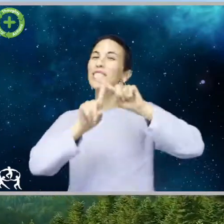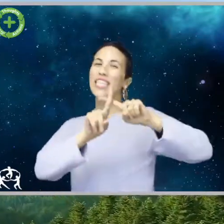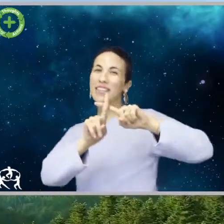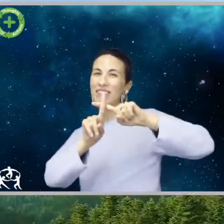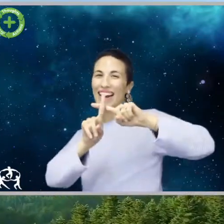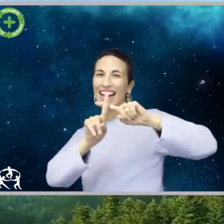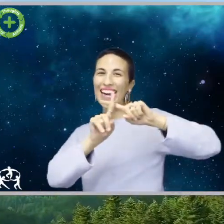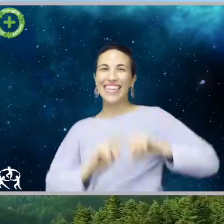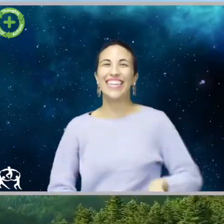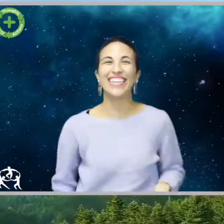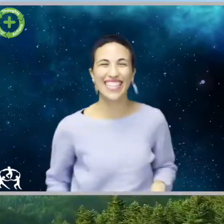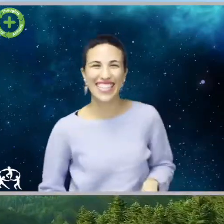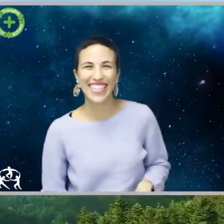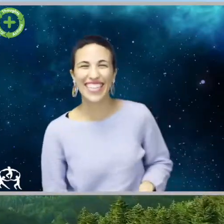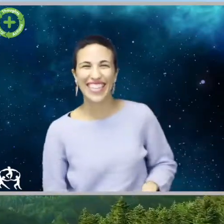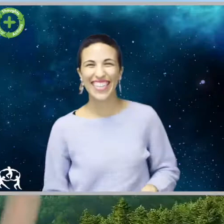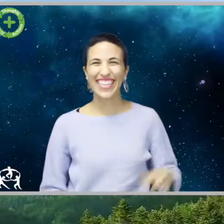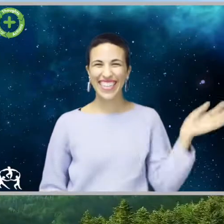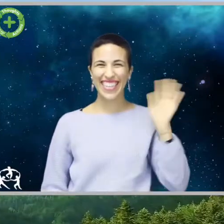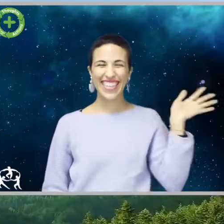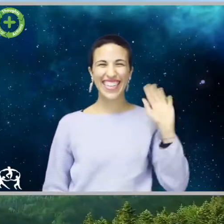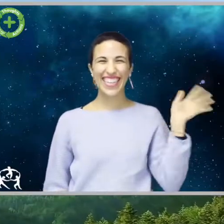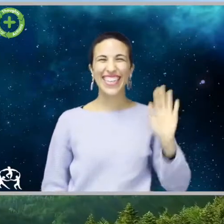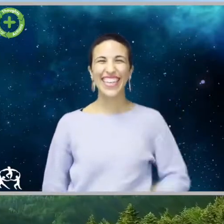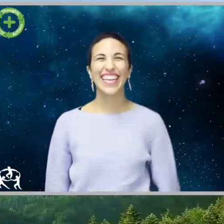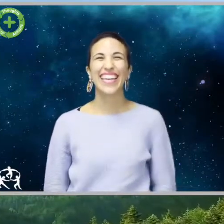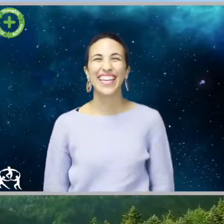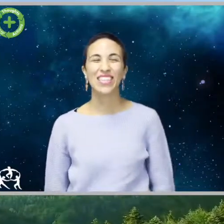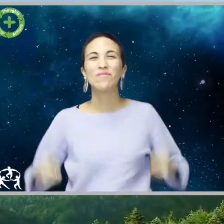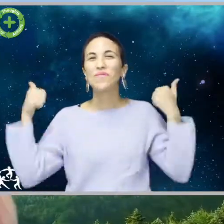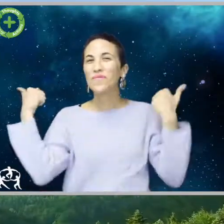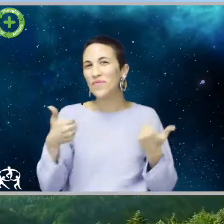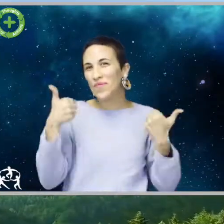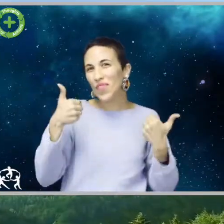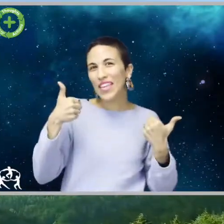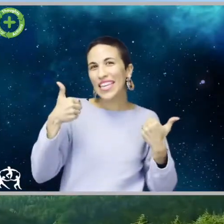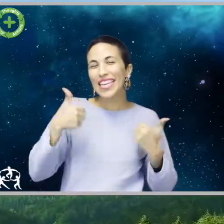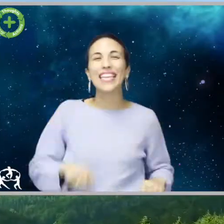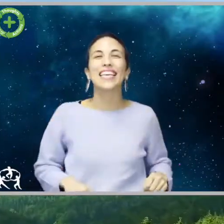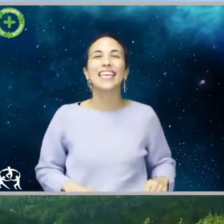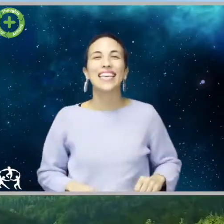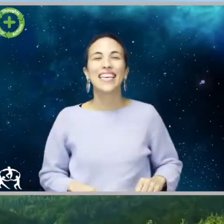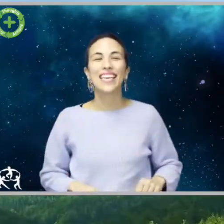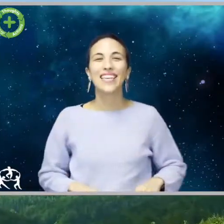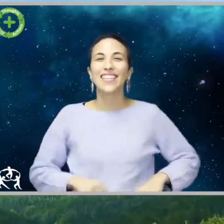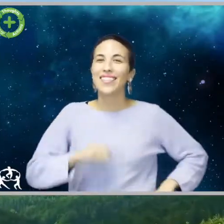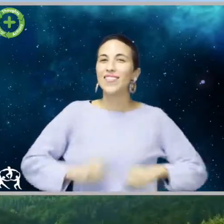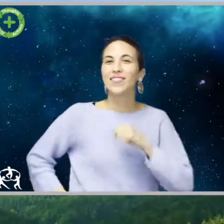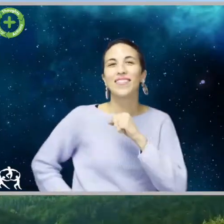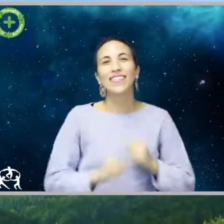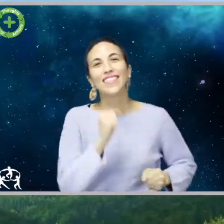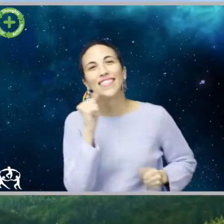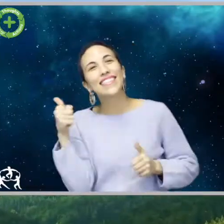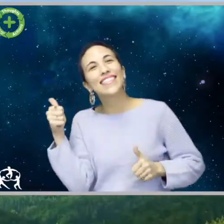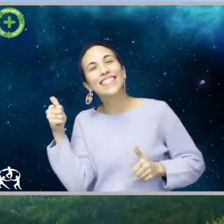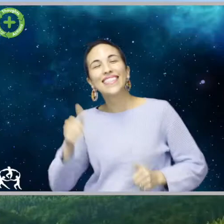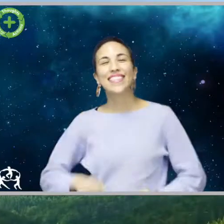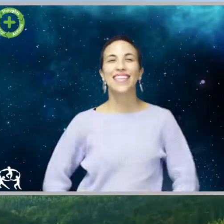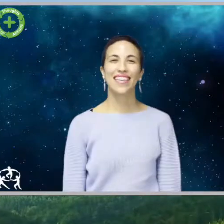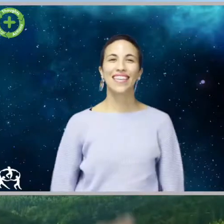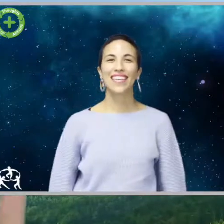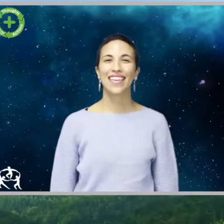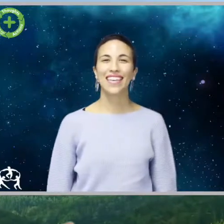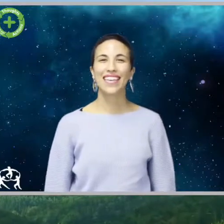positiva. Awesome! Good morning, Possum Partners and Super Scholars!